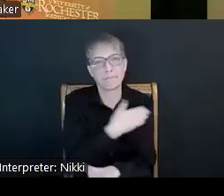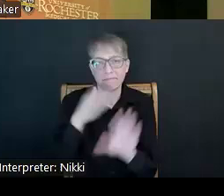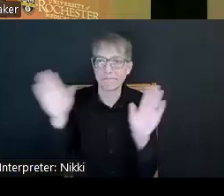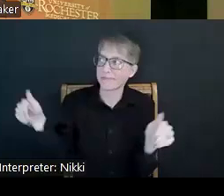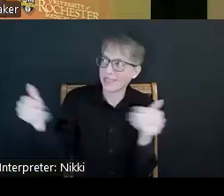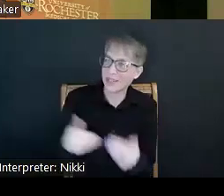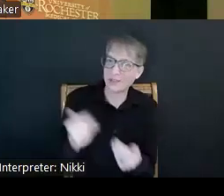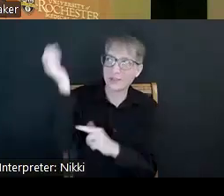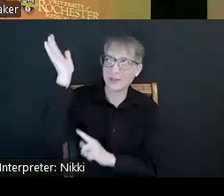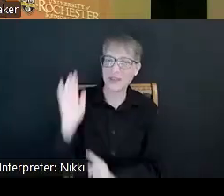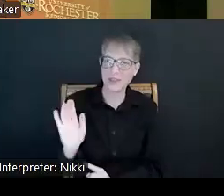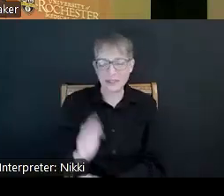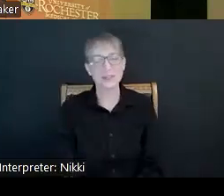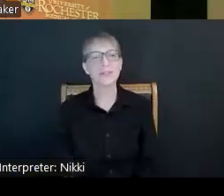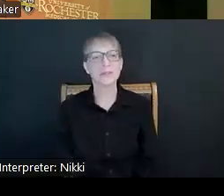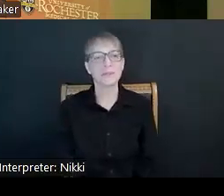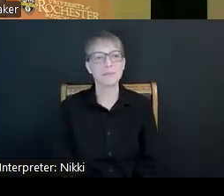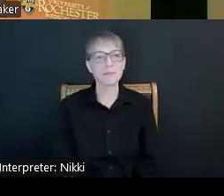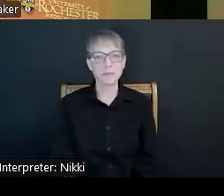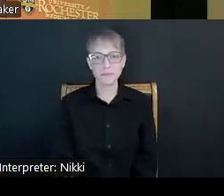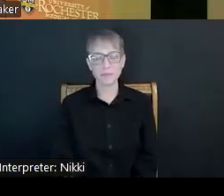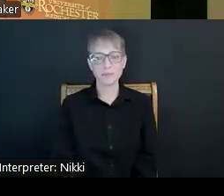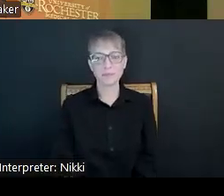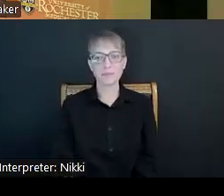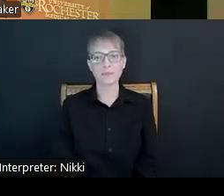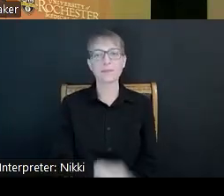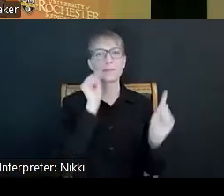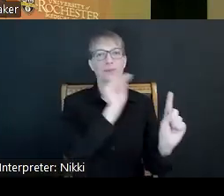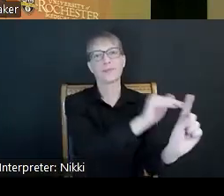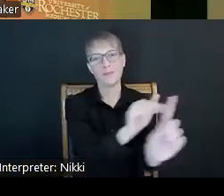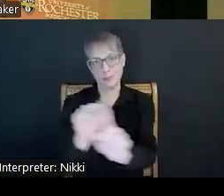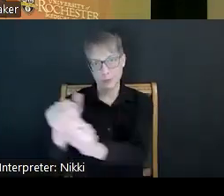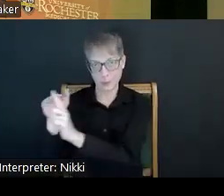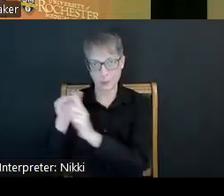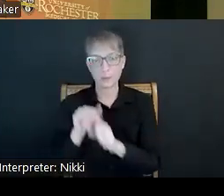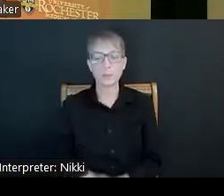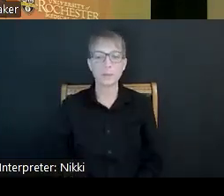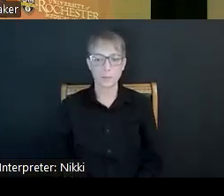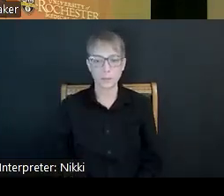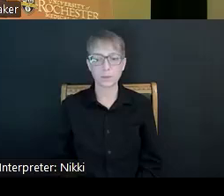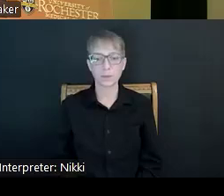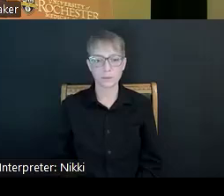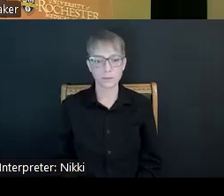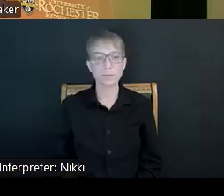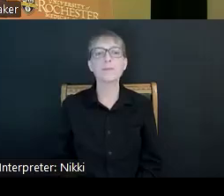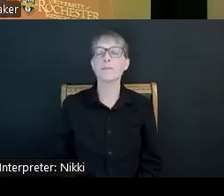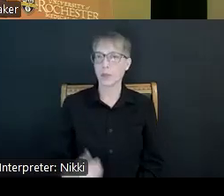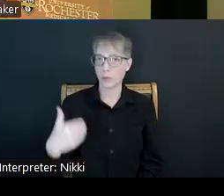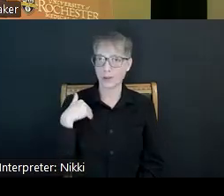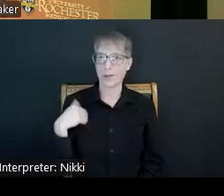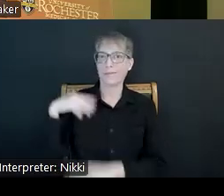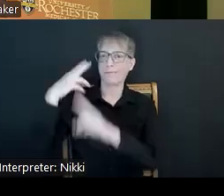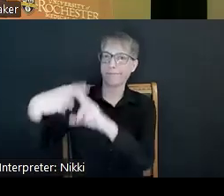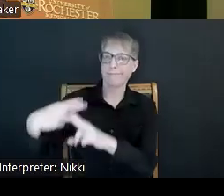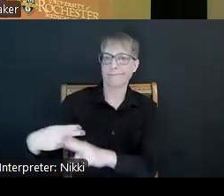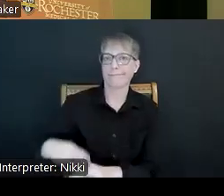guest. So just to remind everyone, we will have an attendance sheet that is being passed around for